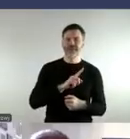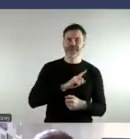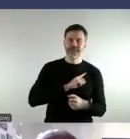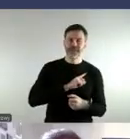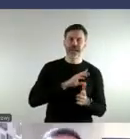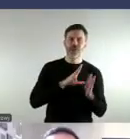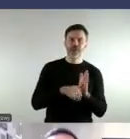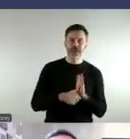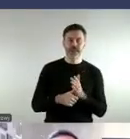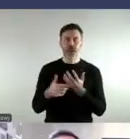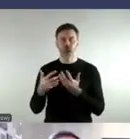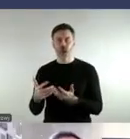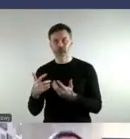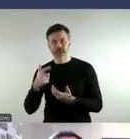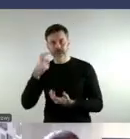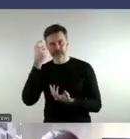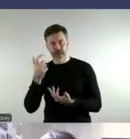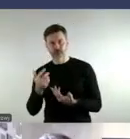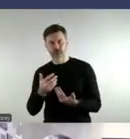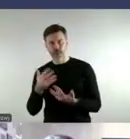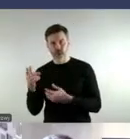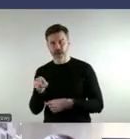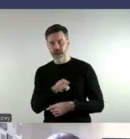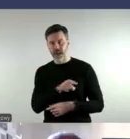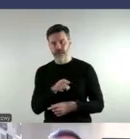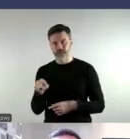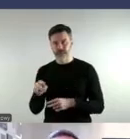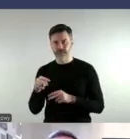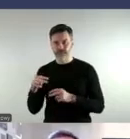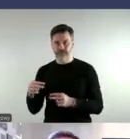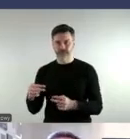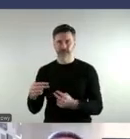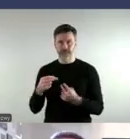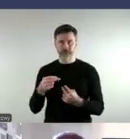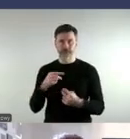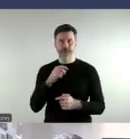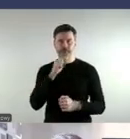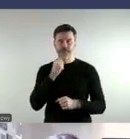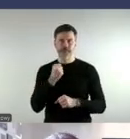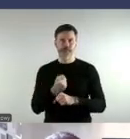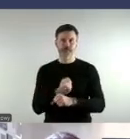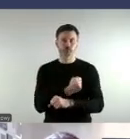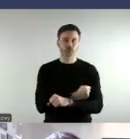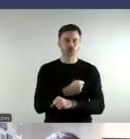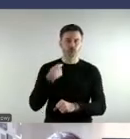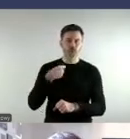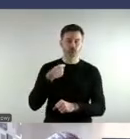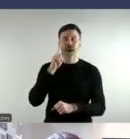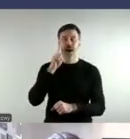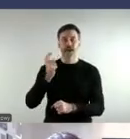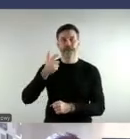this is the state fire service and the volunteer fire brigade are only in any way dependent